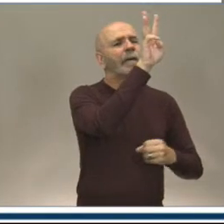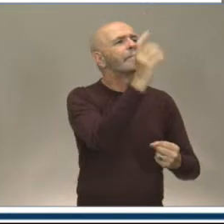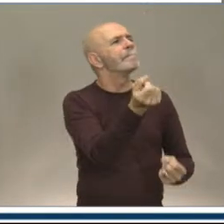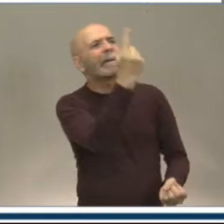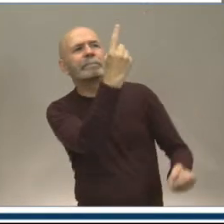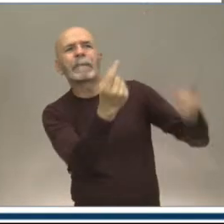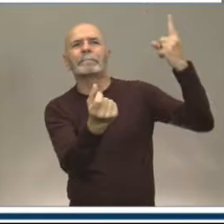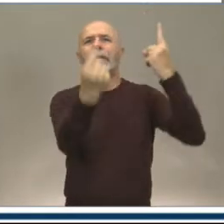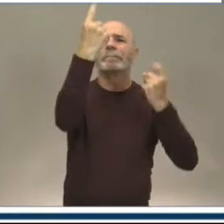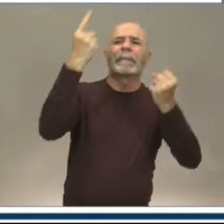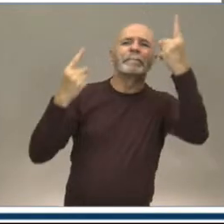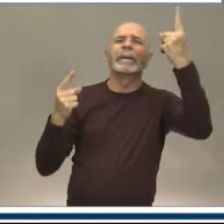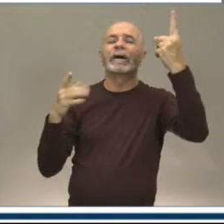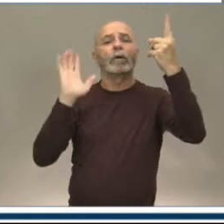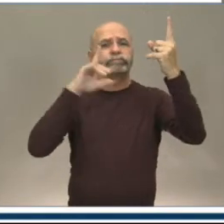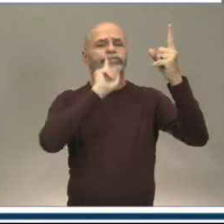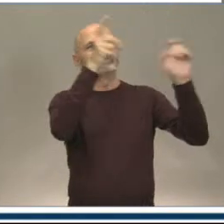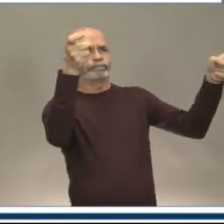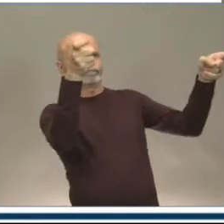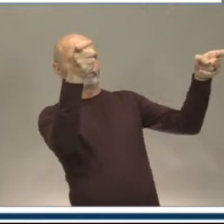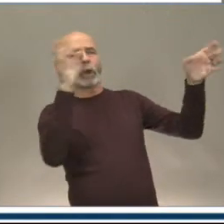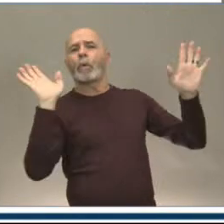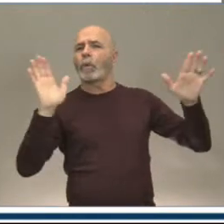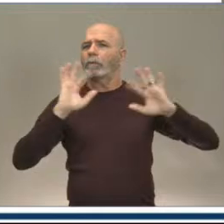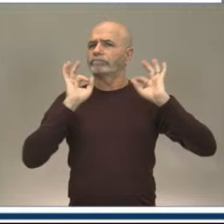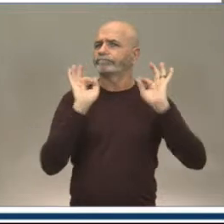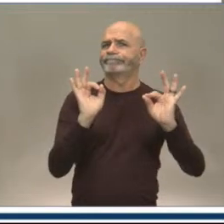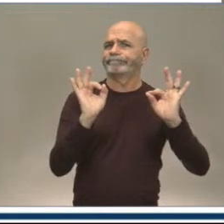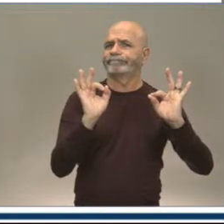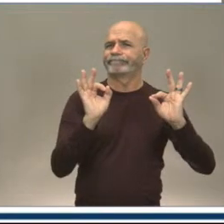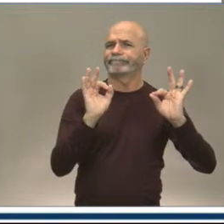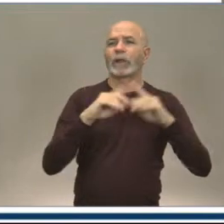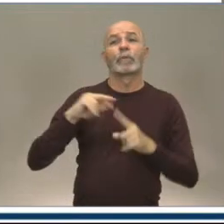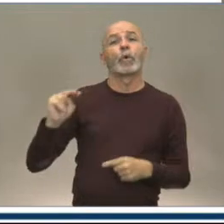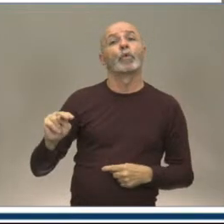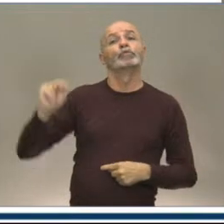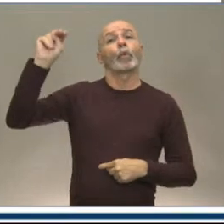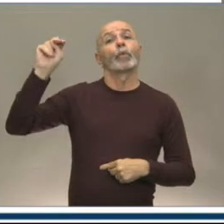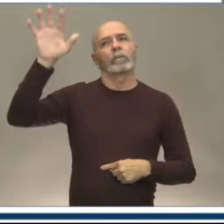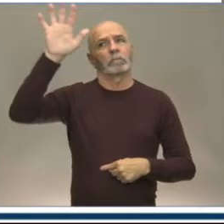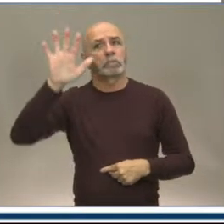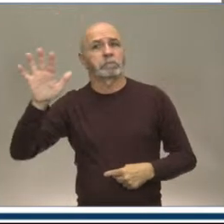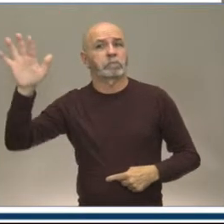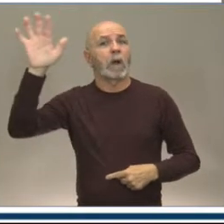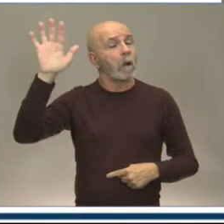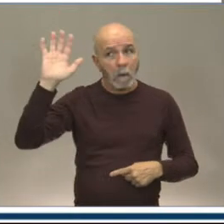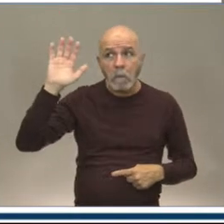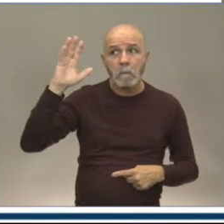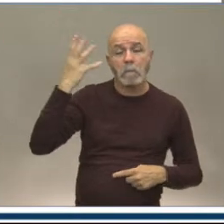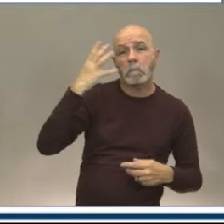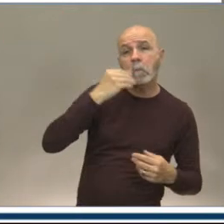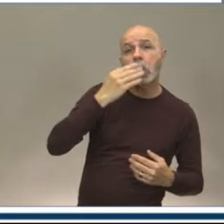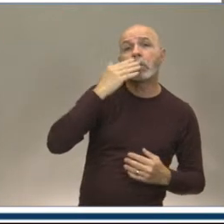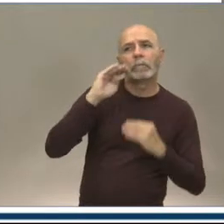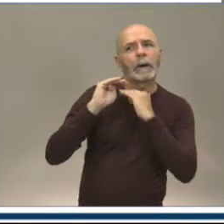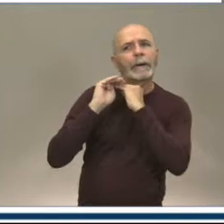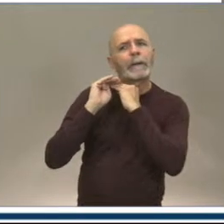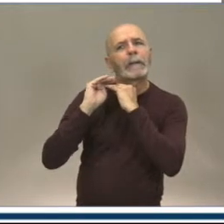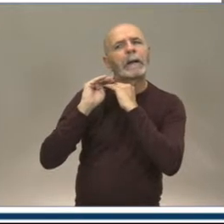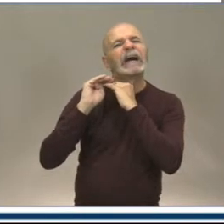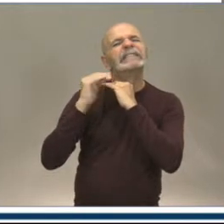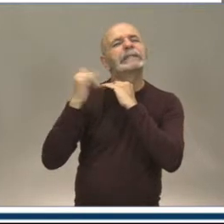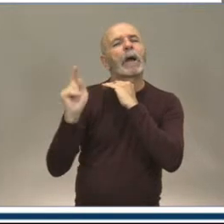handle on that. The situation in the northern zone is also stabilizing, but we do continue to see low levels of